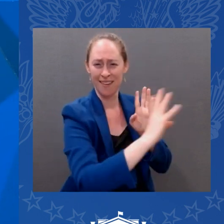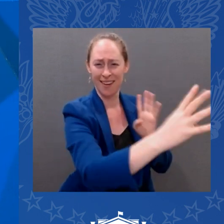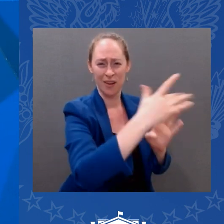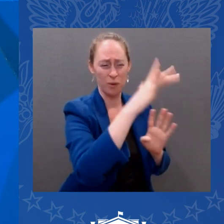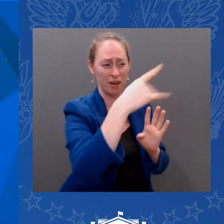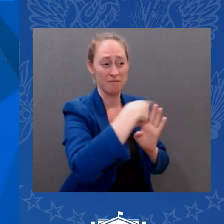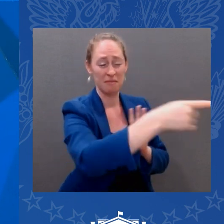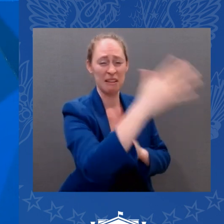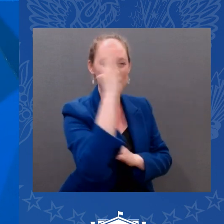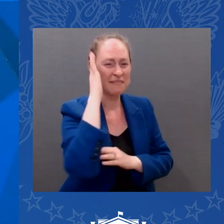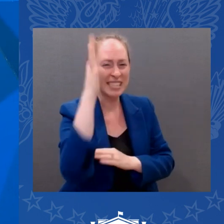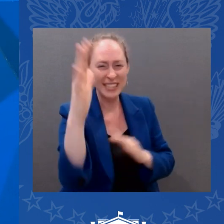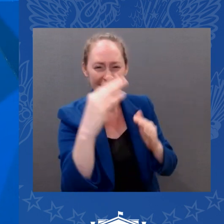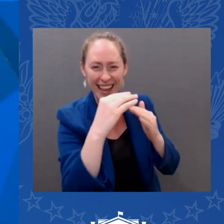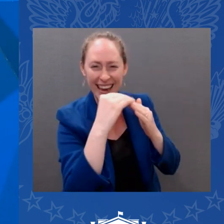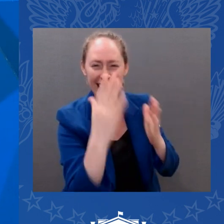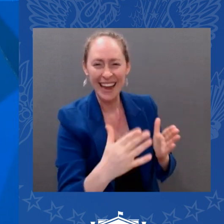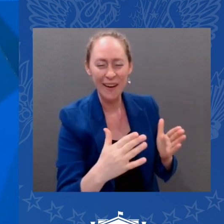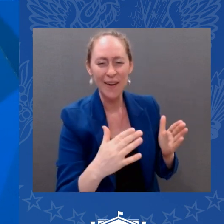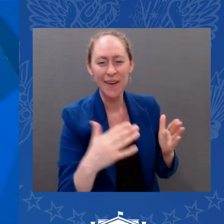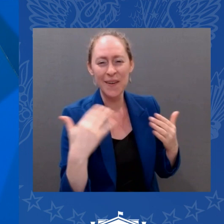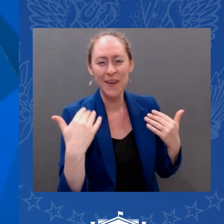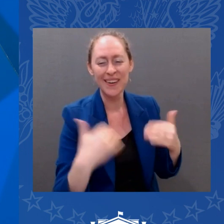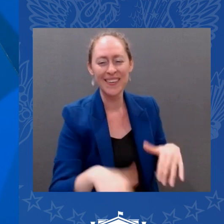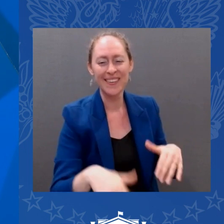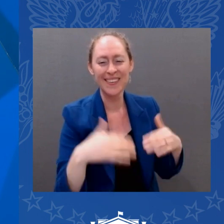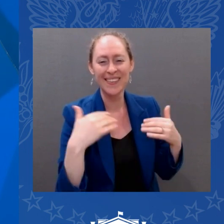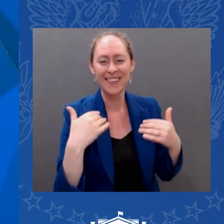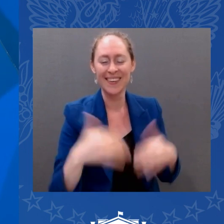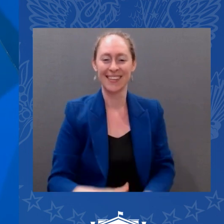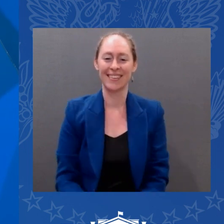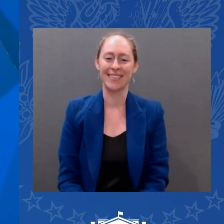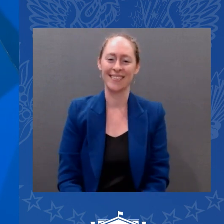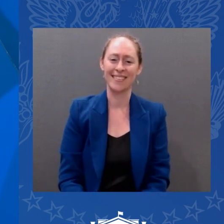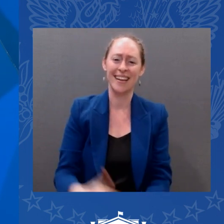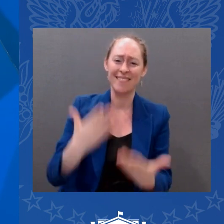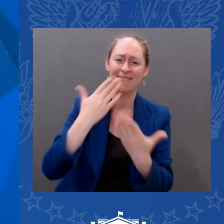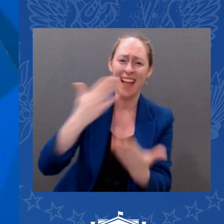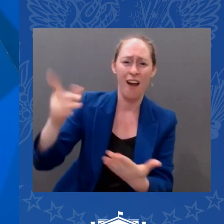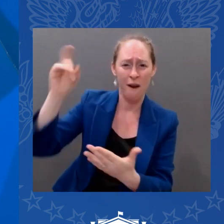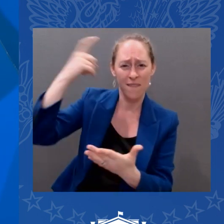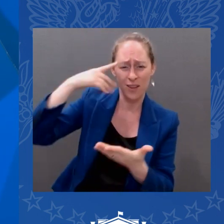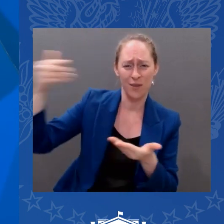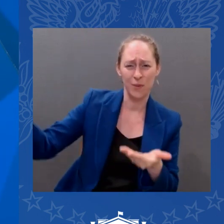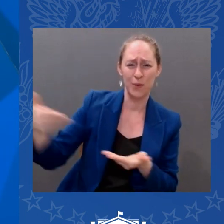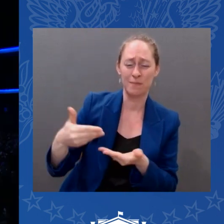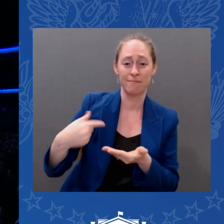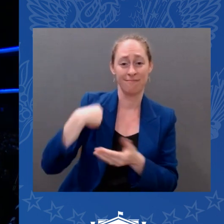of course, so good to be back in my home state of California.